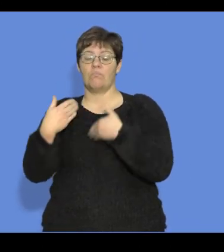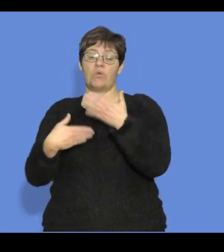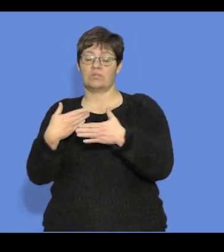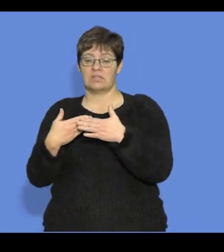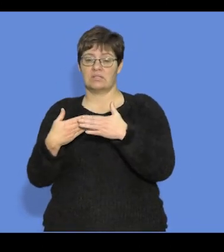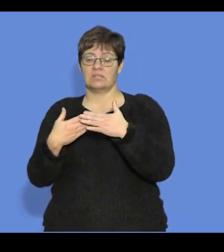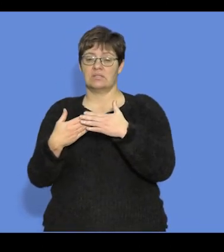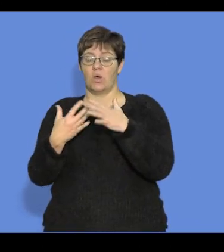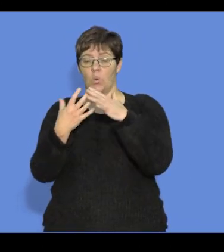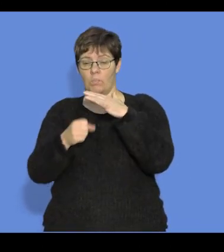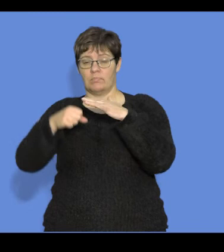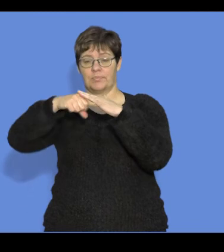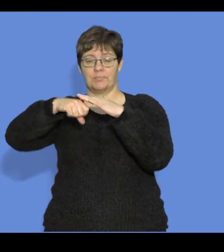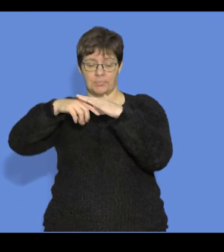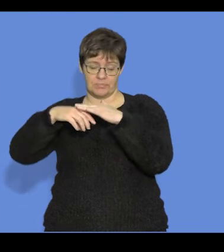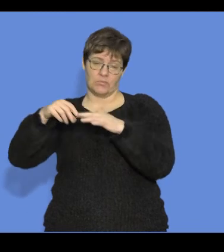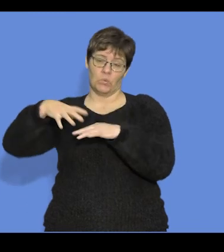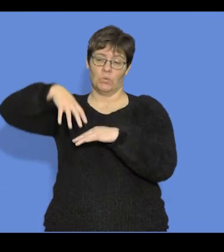of transpiration.